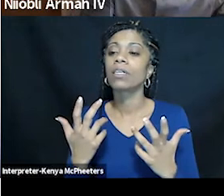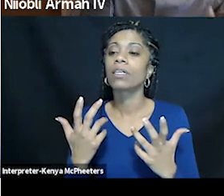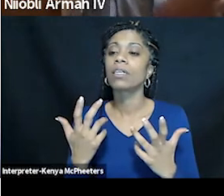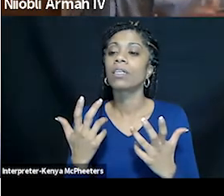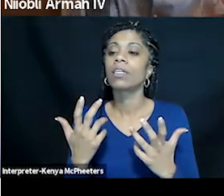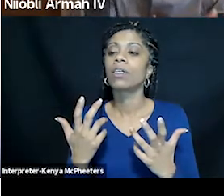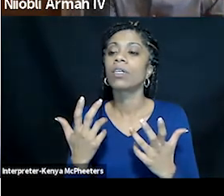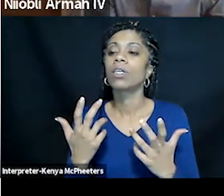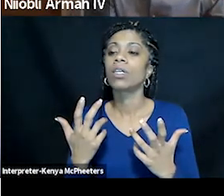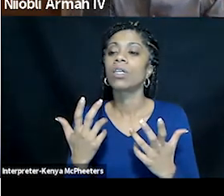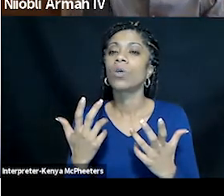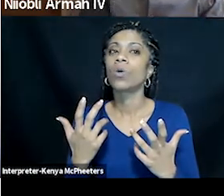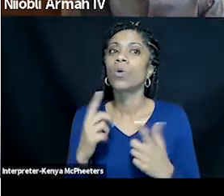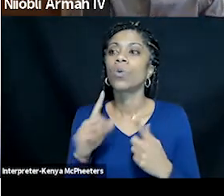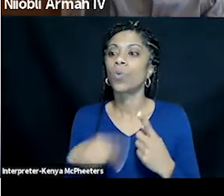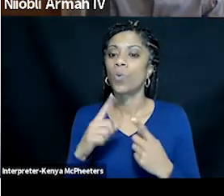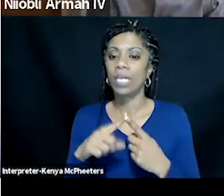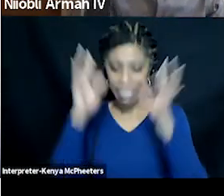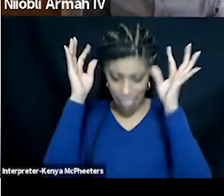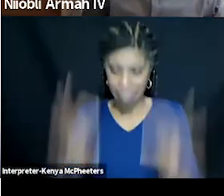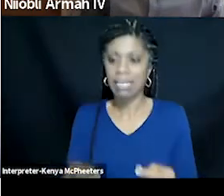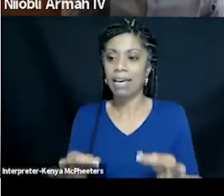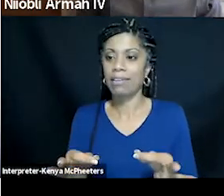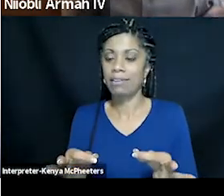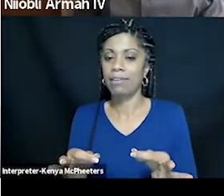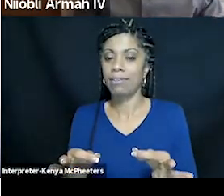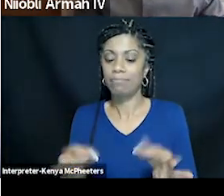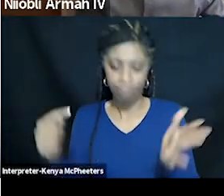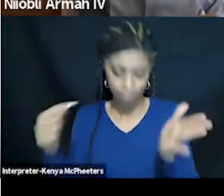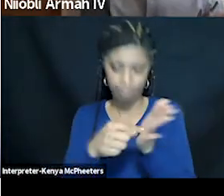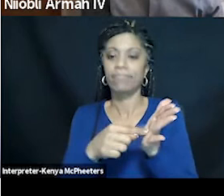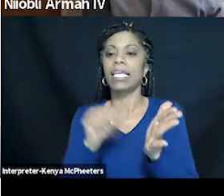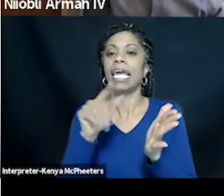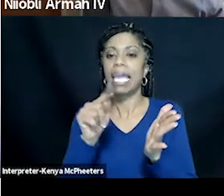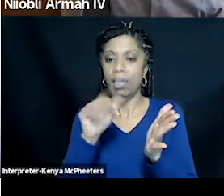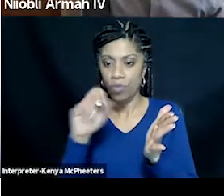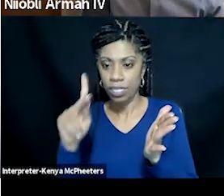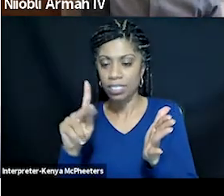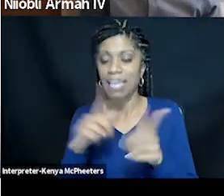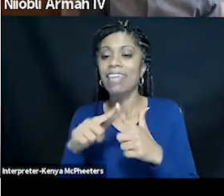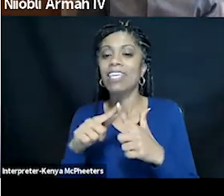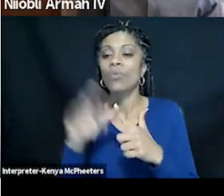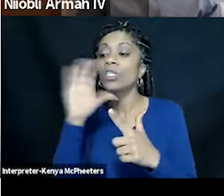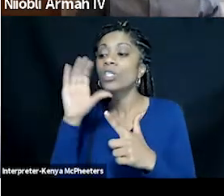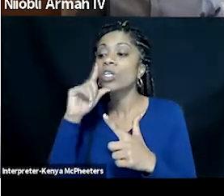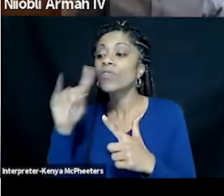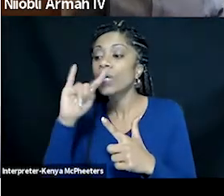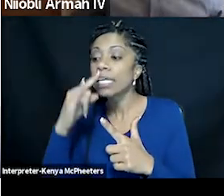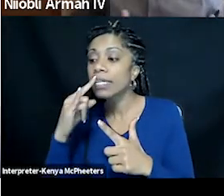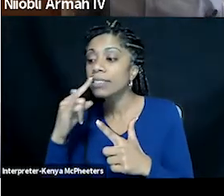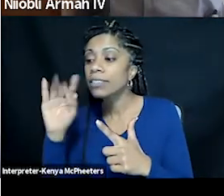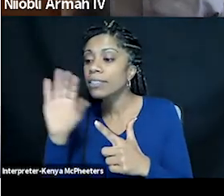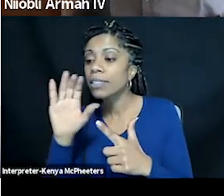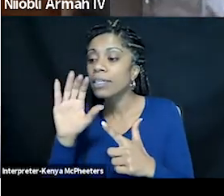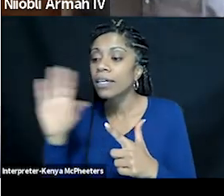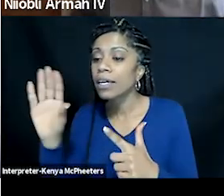students before we even got a chance to fully understand what they need. And so it makes at-risk as a category almost like it's an honor roll,